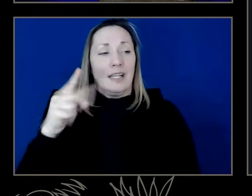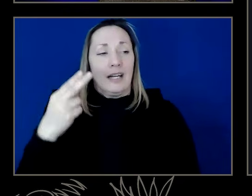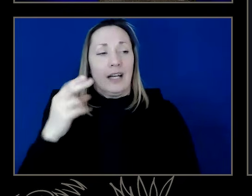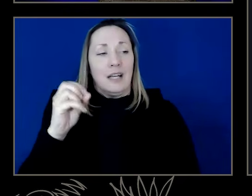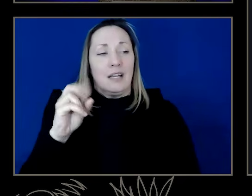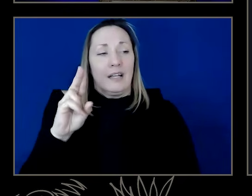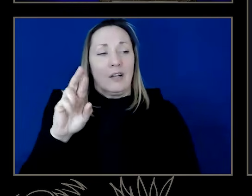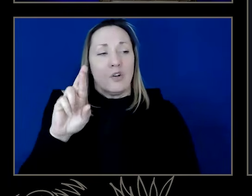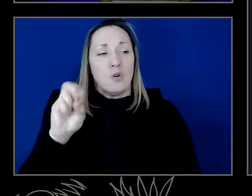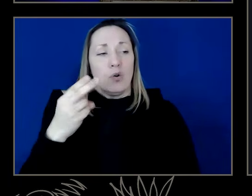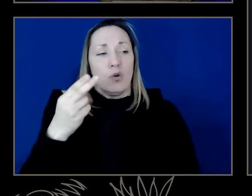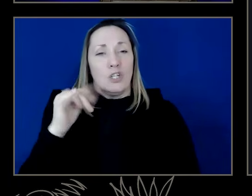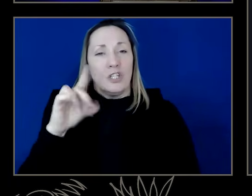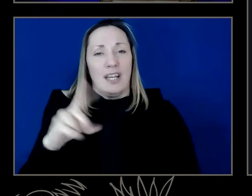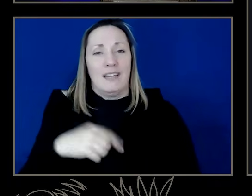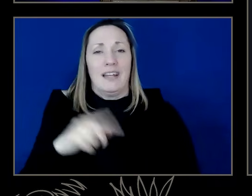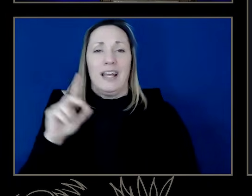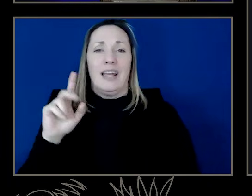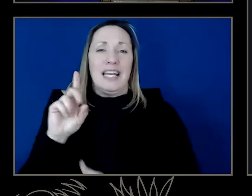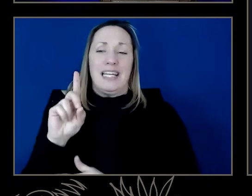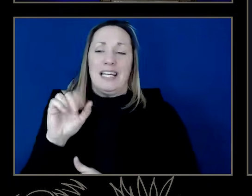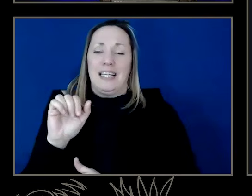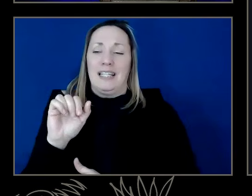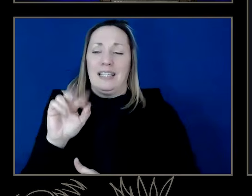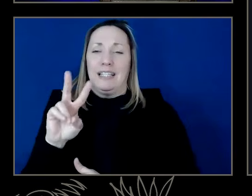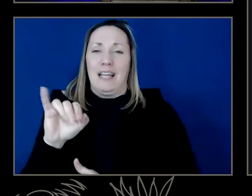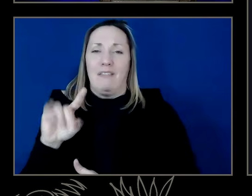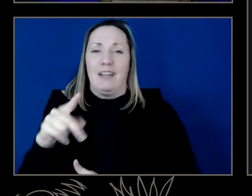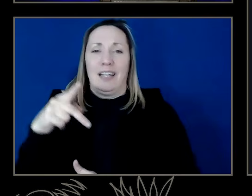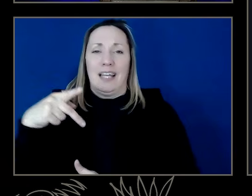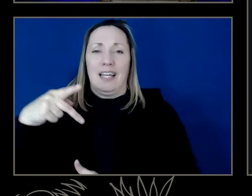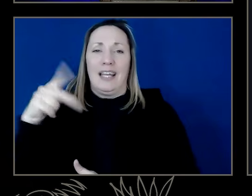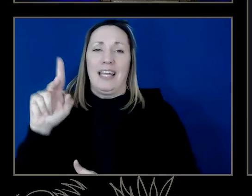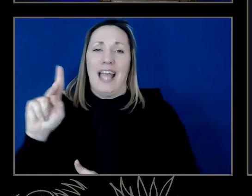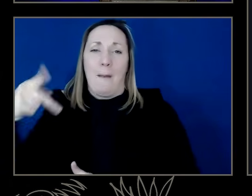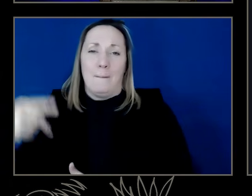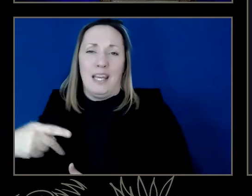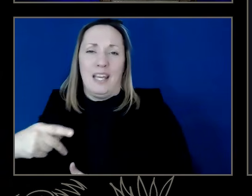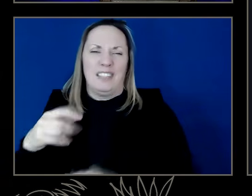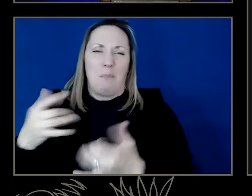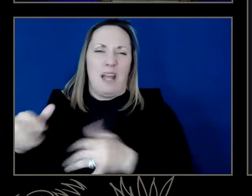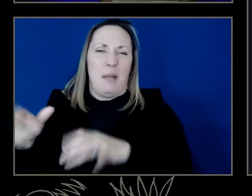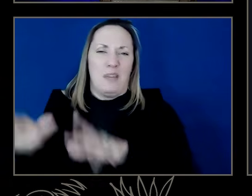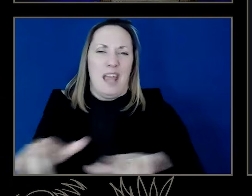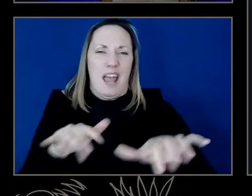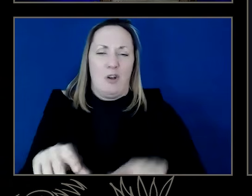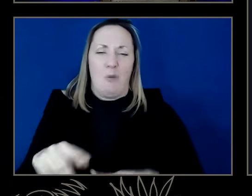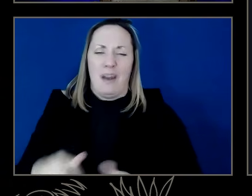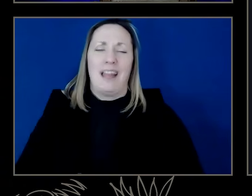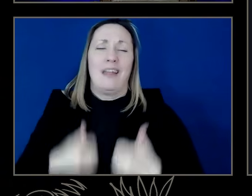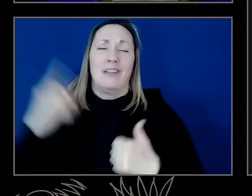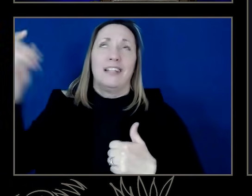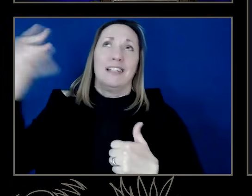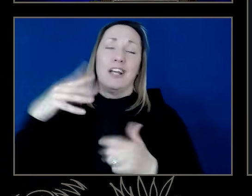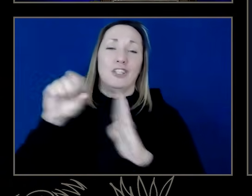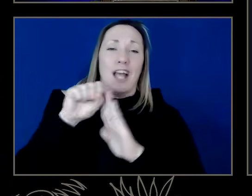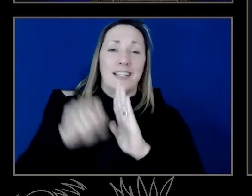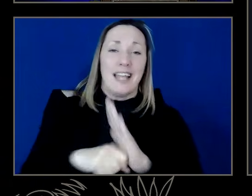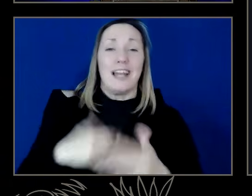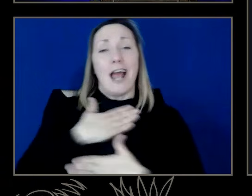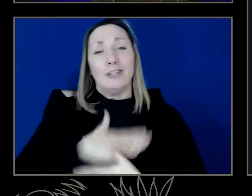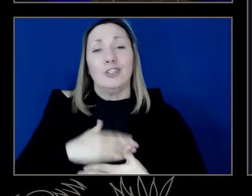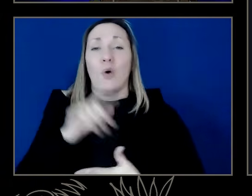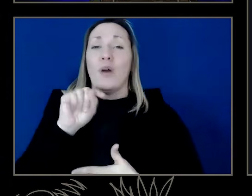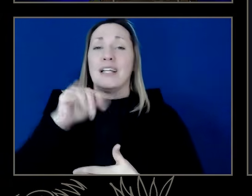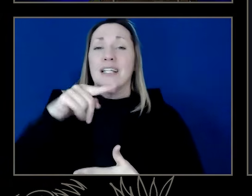everywhere online because I play piano. I live here in the Sunshine State. I also really enjoy TypeScript too. And I